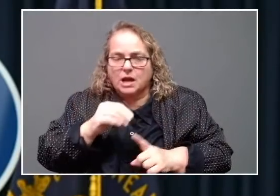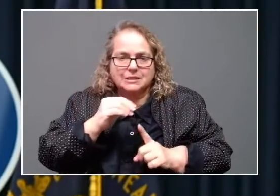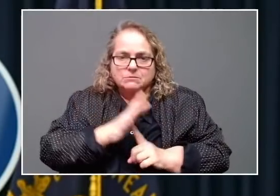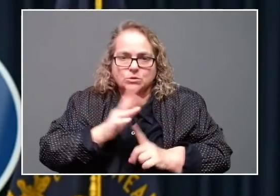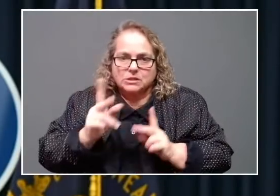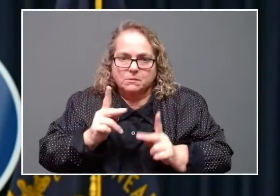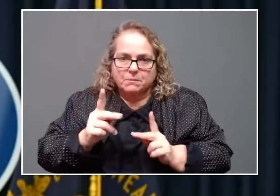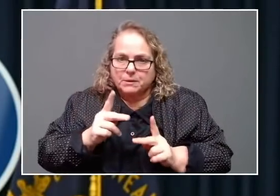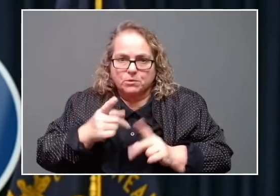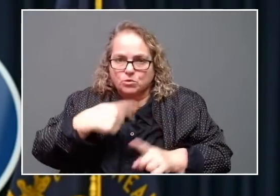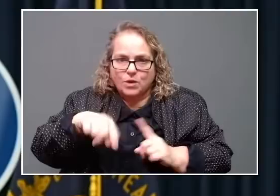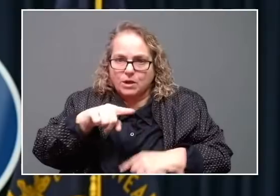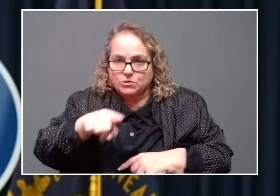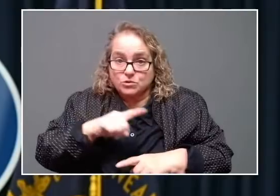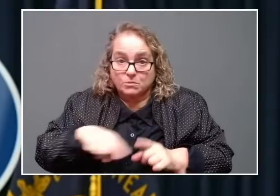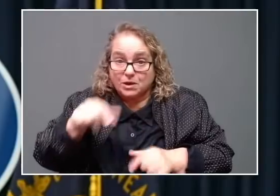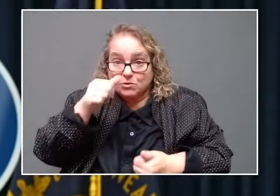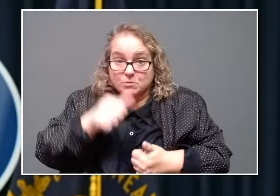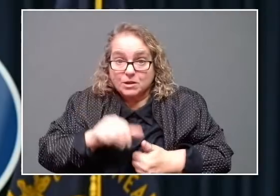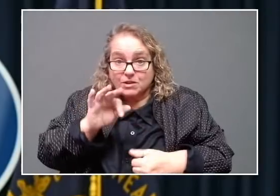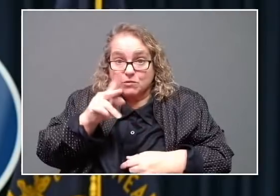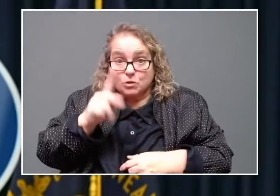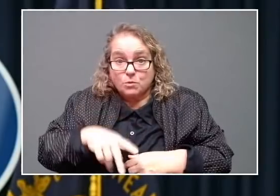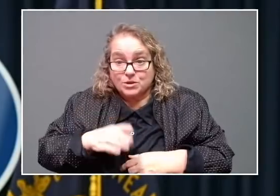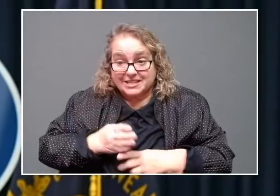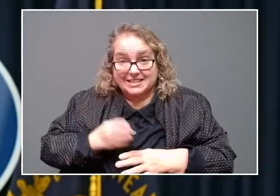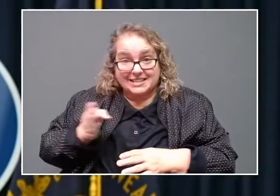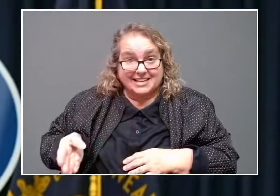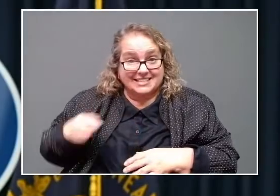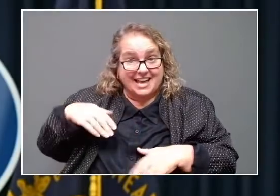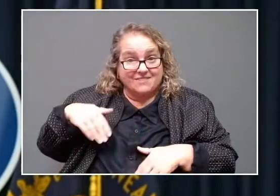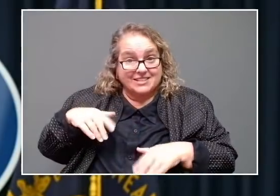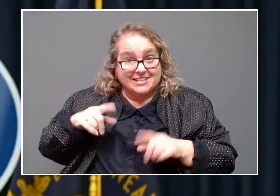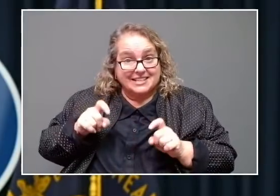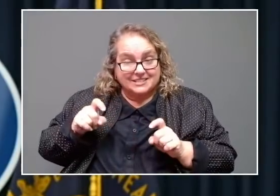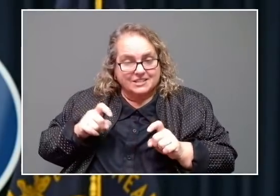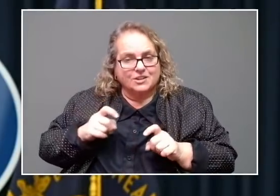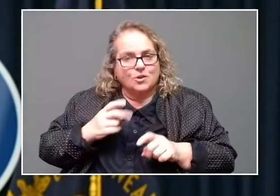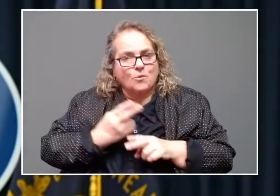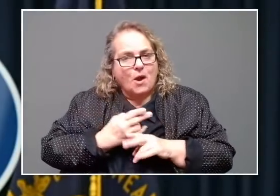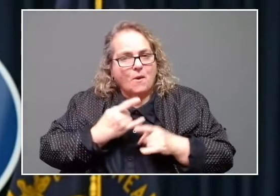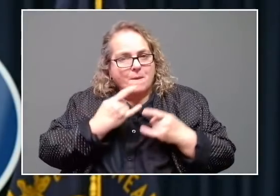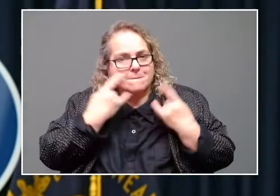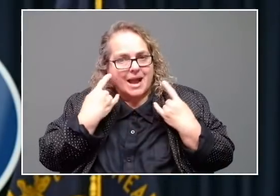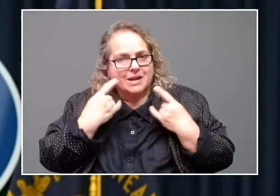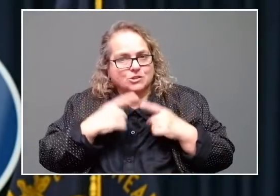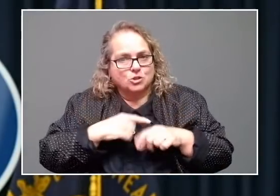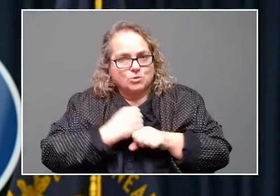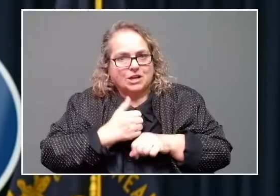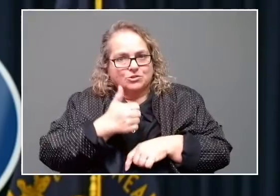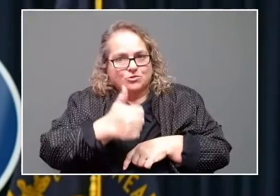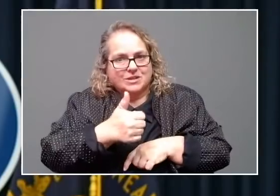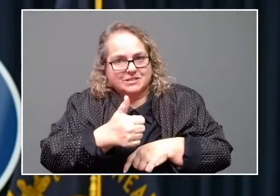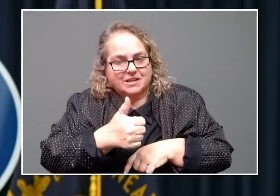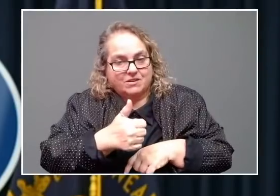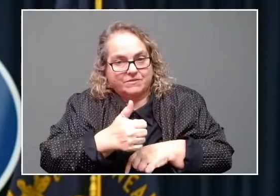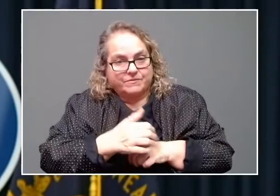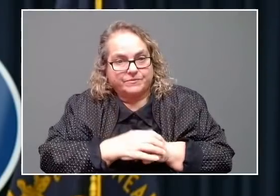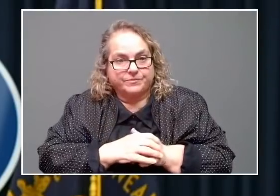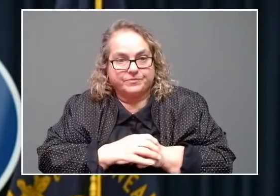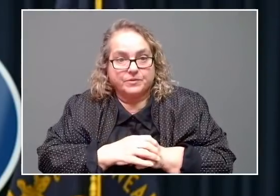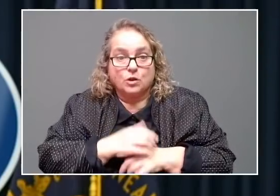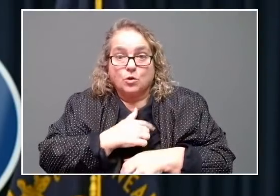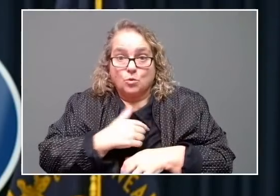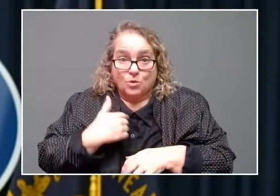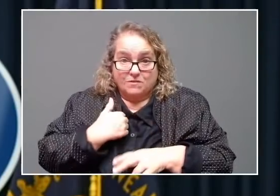remember, if the person next to you hasn't been tested, you need to wear a mask to make sure you have all of that protection. We've worn